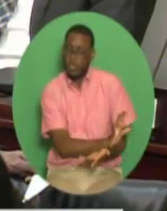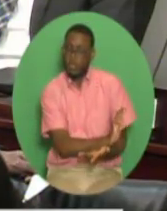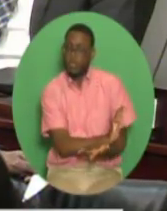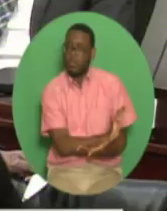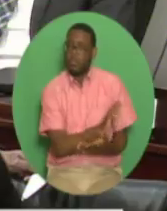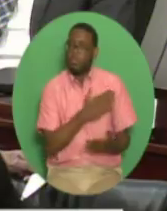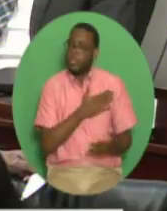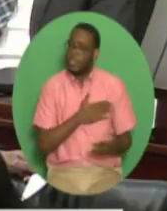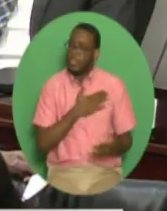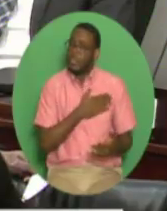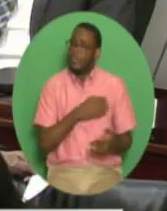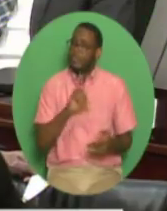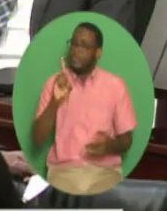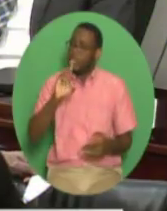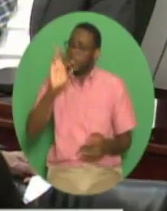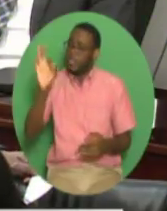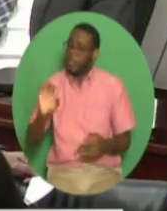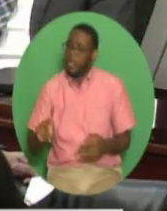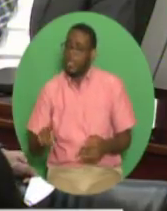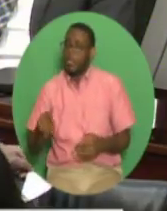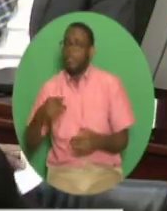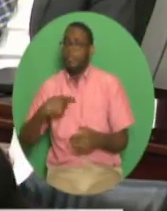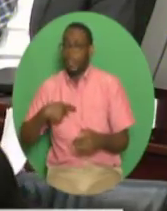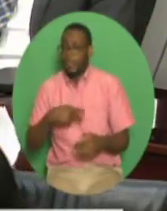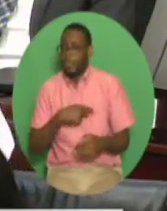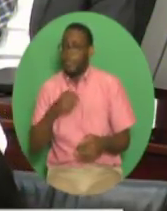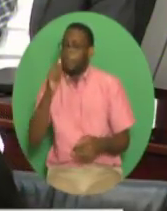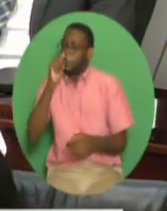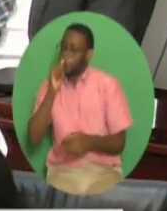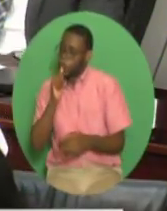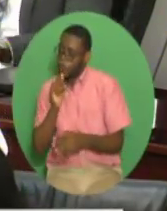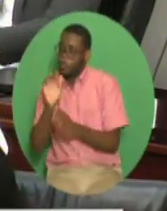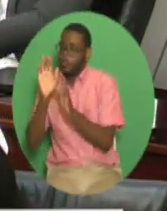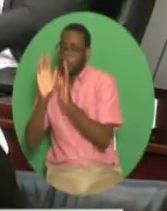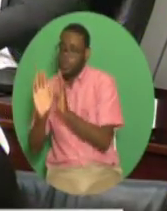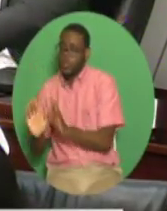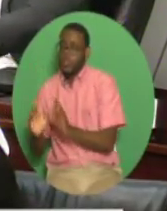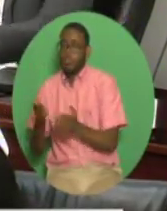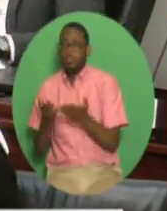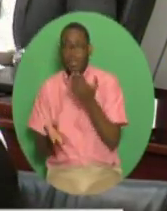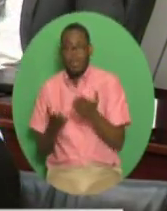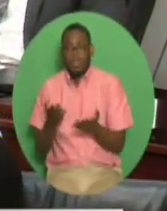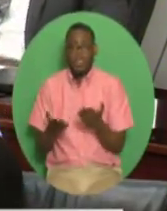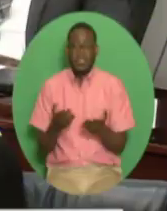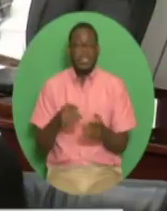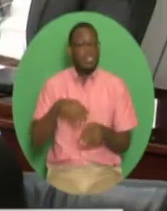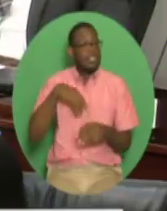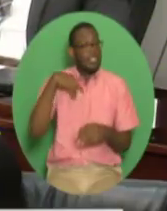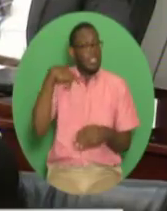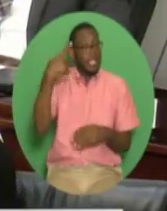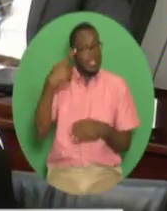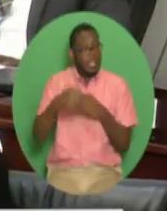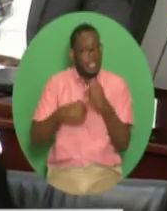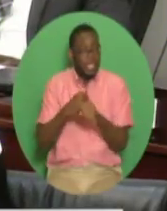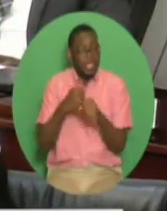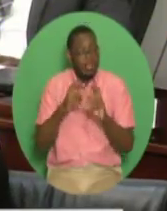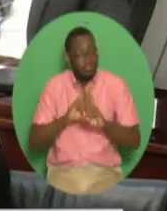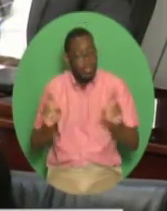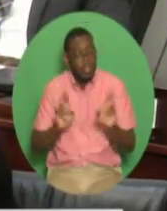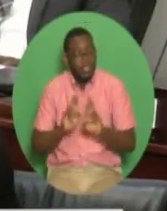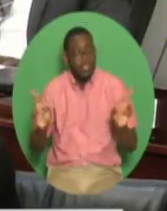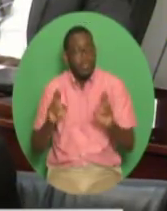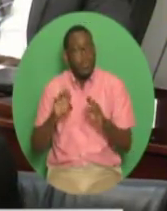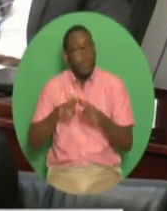from Faizabad to just bear with us. Perhaps in the next financial year, we will make sure that that ECC